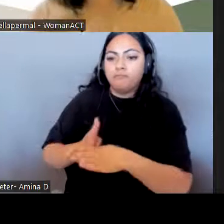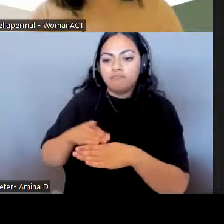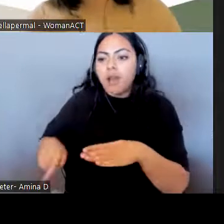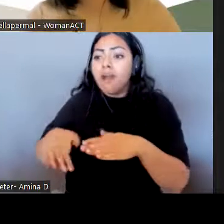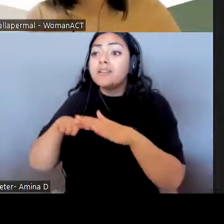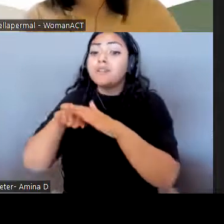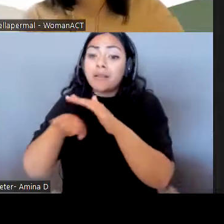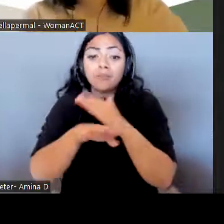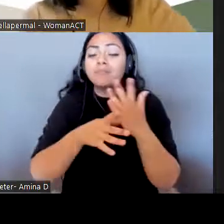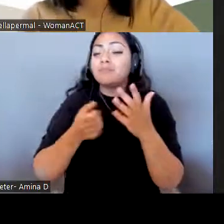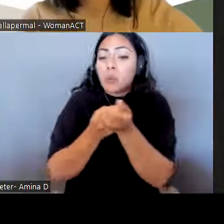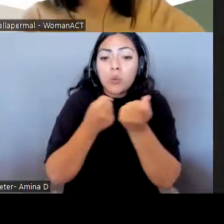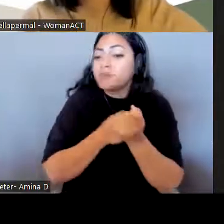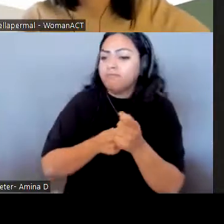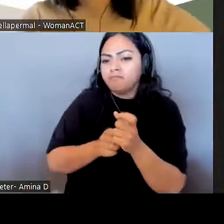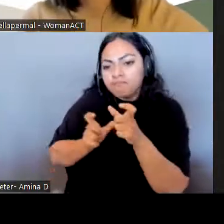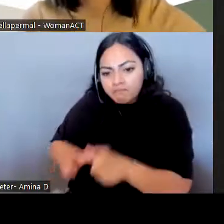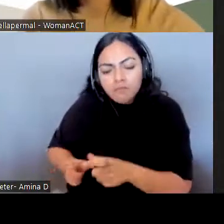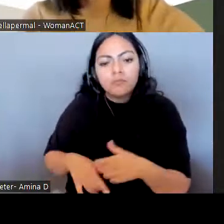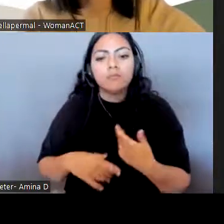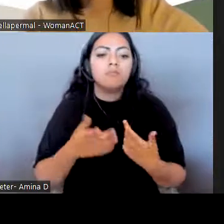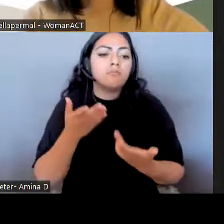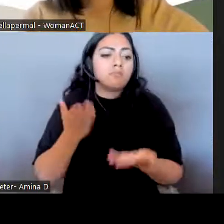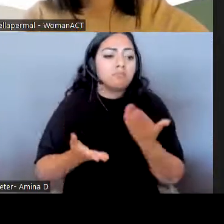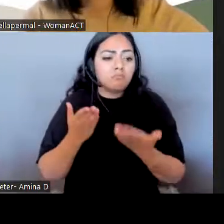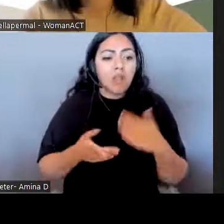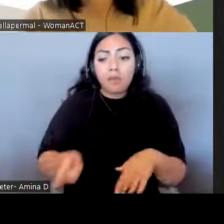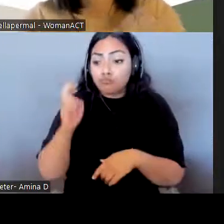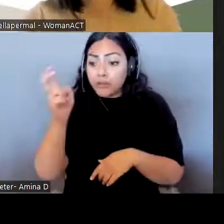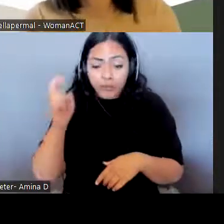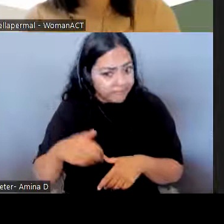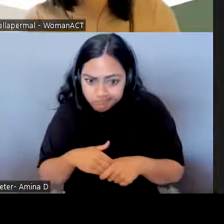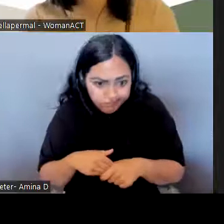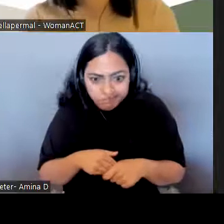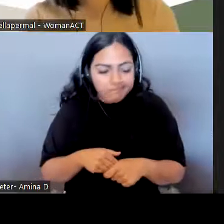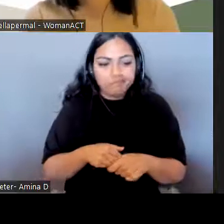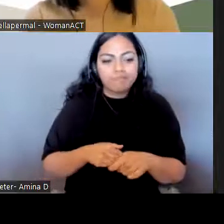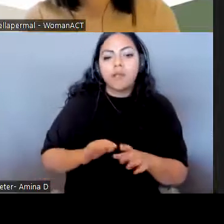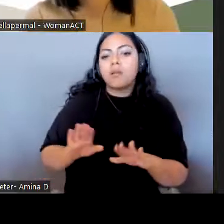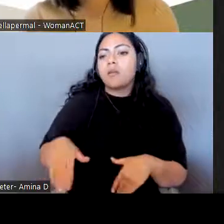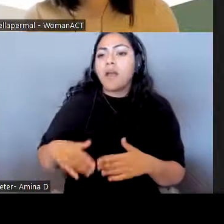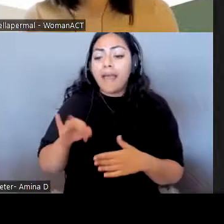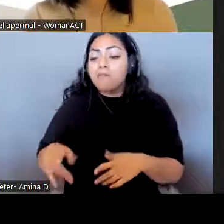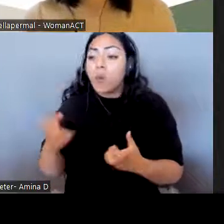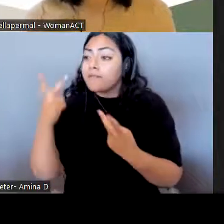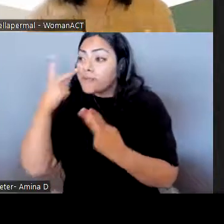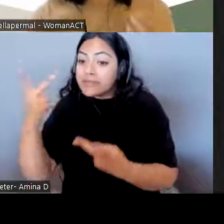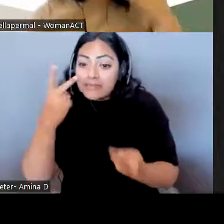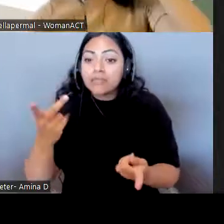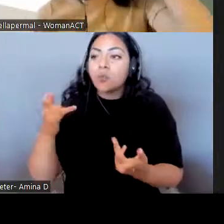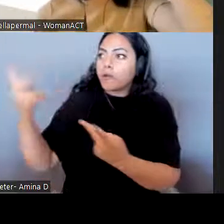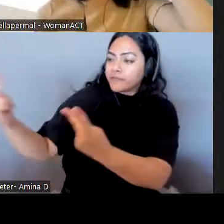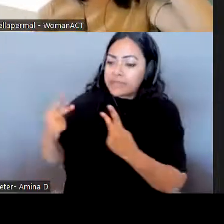providing transportation intentionally, or being hostile to service providers if they try to phone them or try to visit. And in